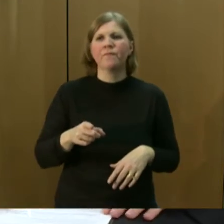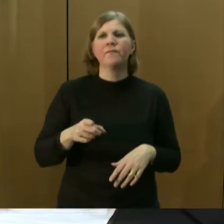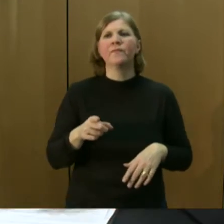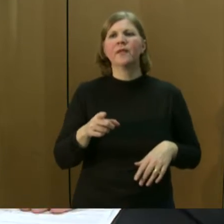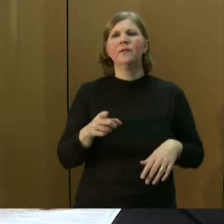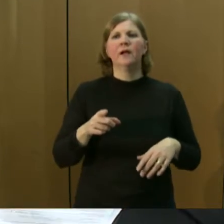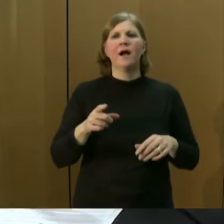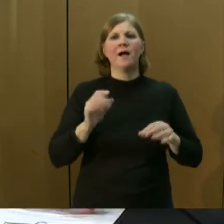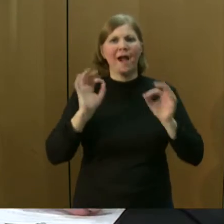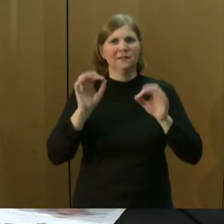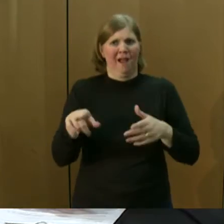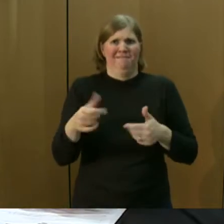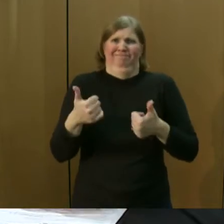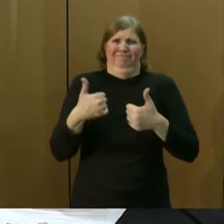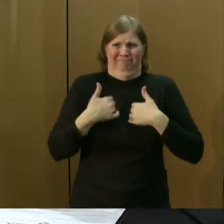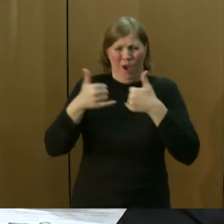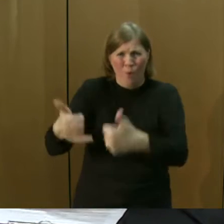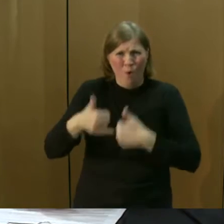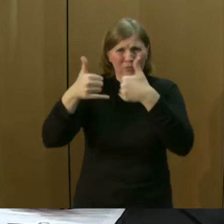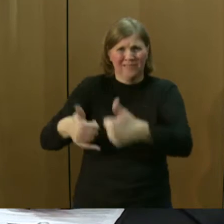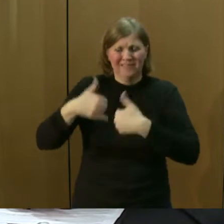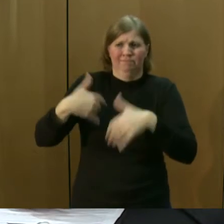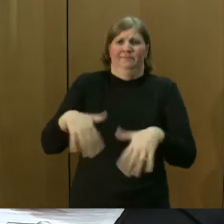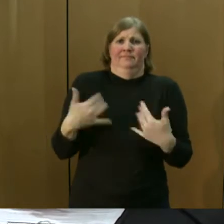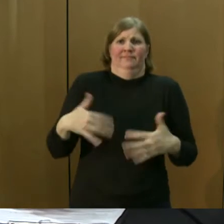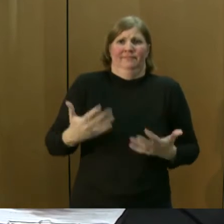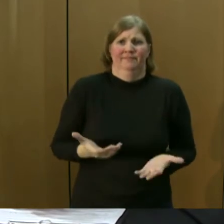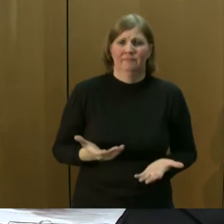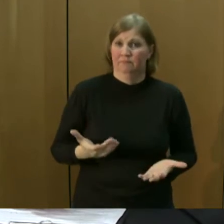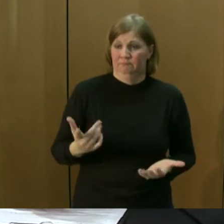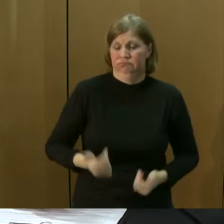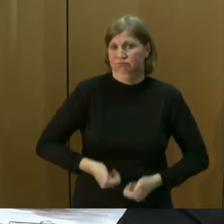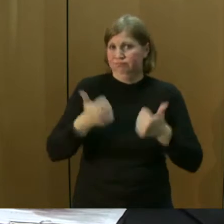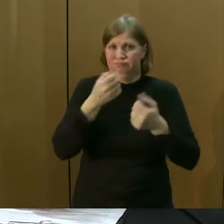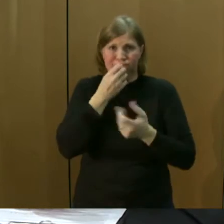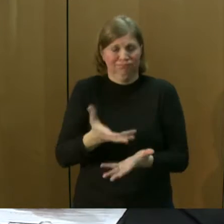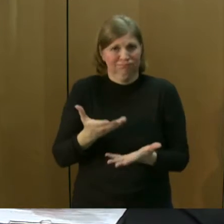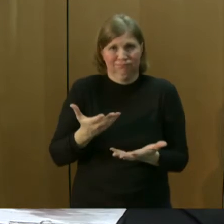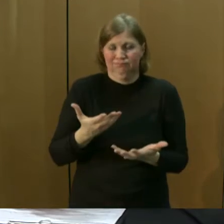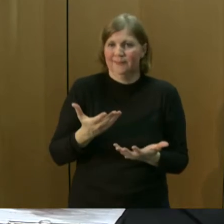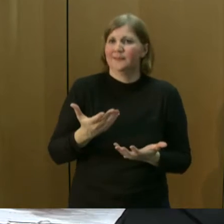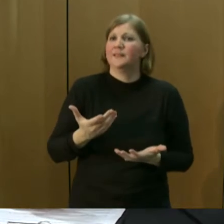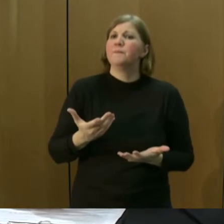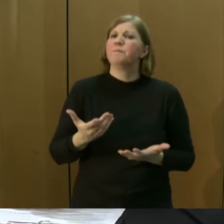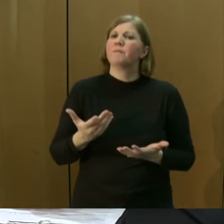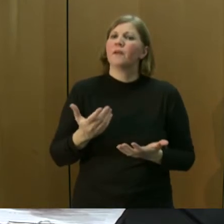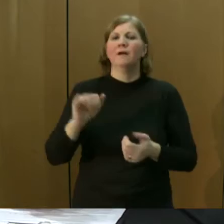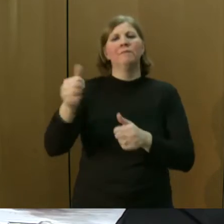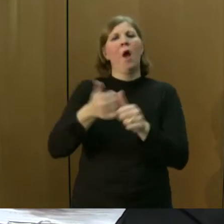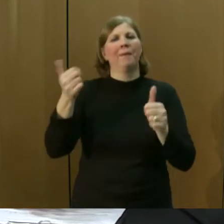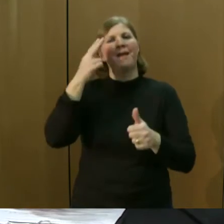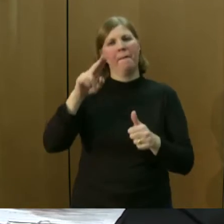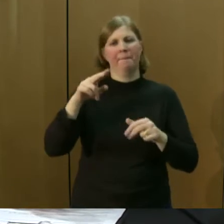Pleasance, so it might be worth speaking to them. And he runs a company with Mary Taylor called Flip Artists, who you can find on